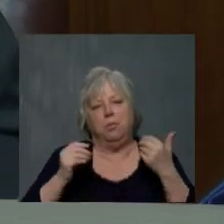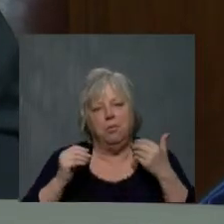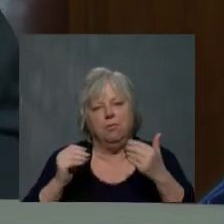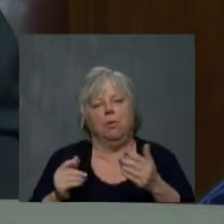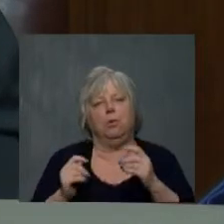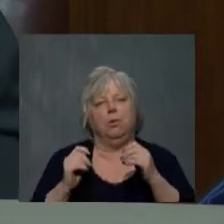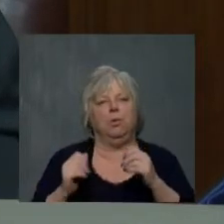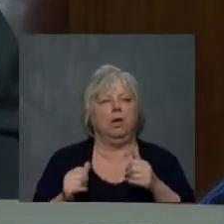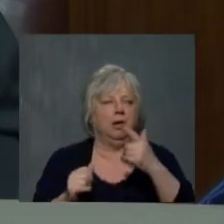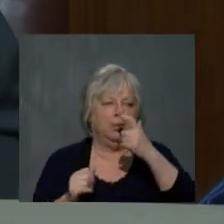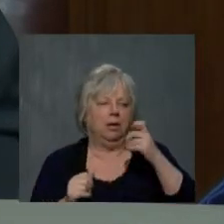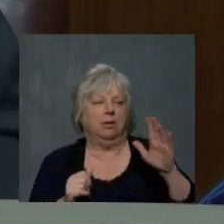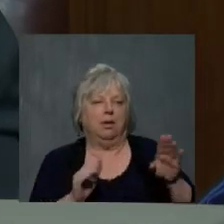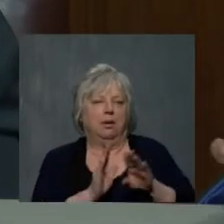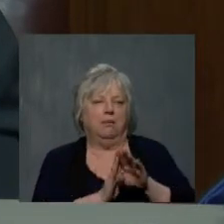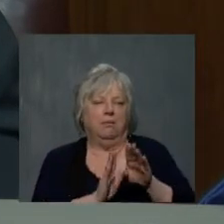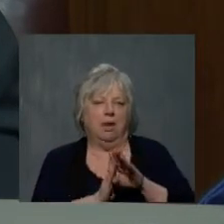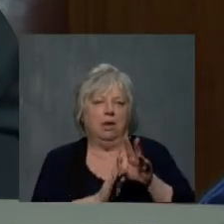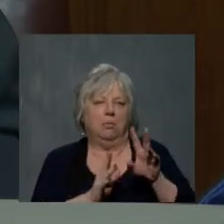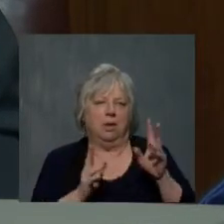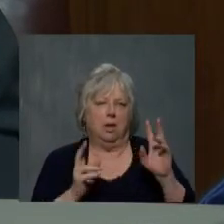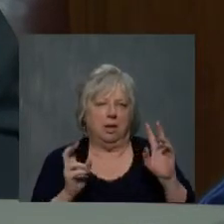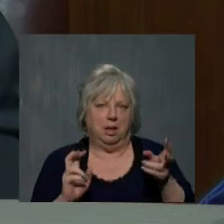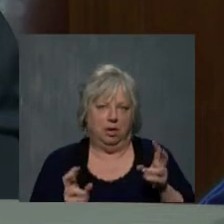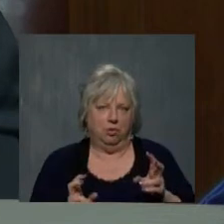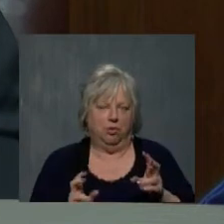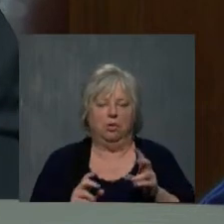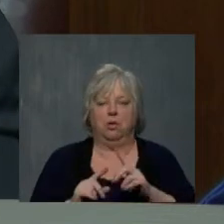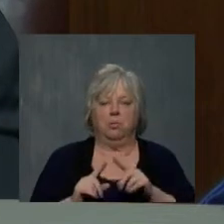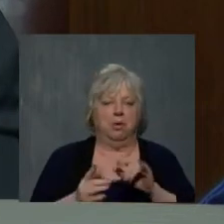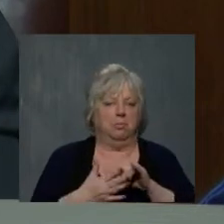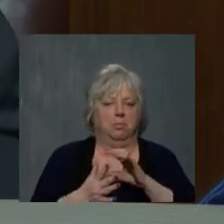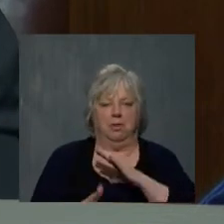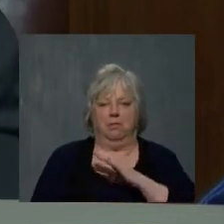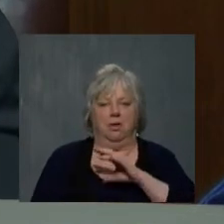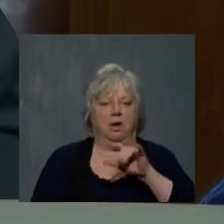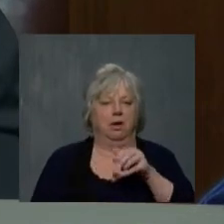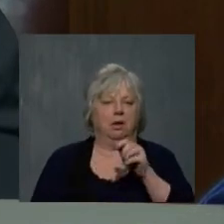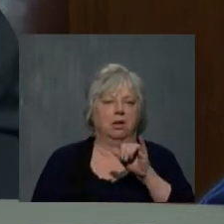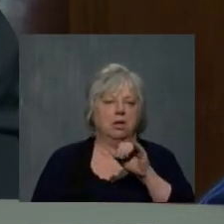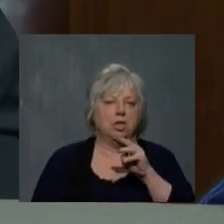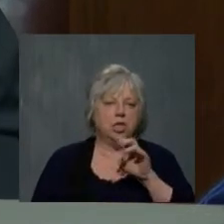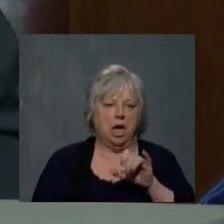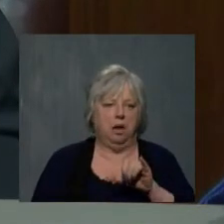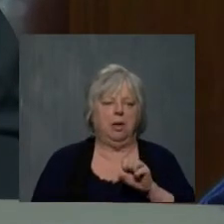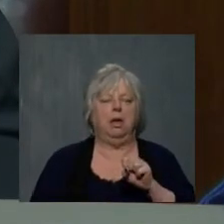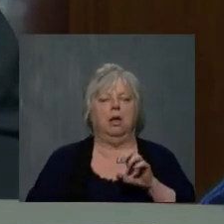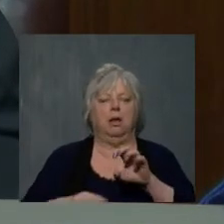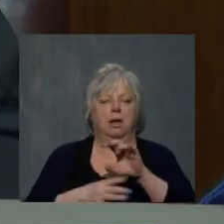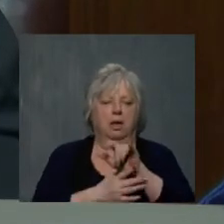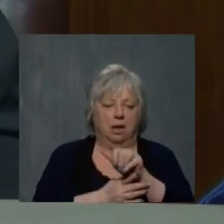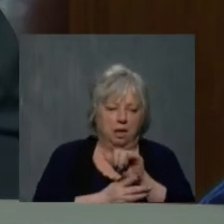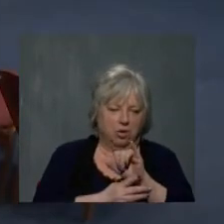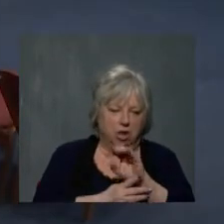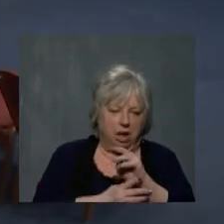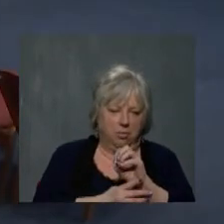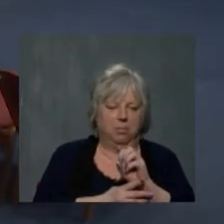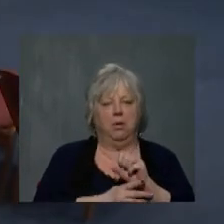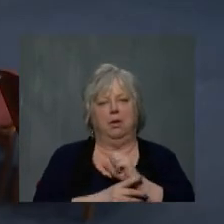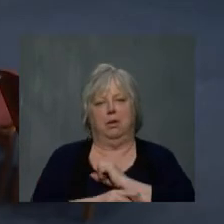due to some of his development issues. But that's fine. We can Jamie's staff can let him know. Okay. Thank